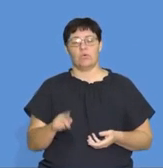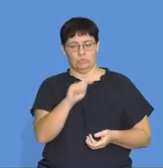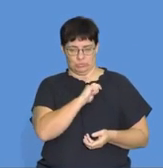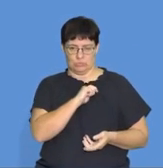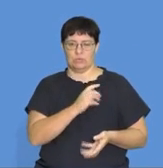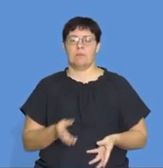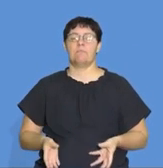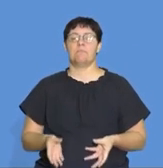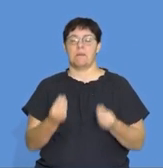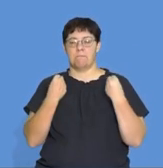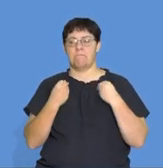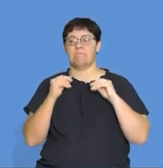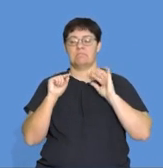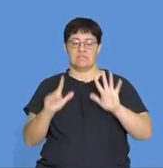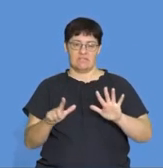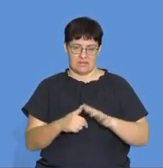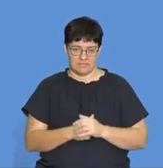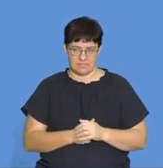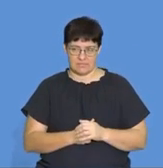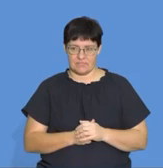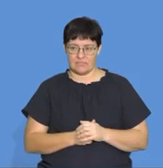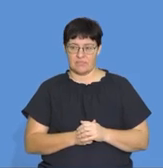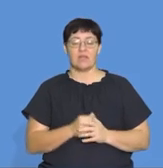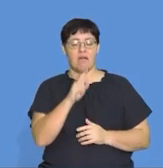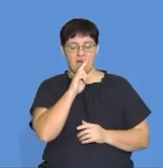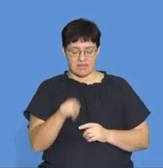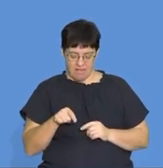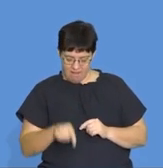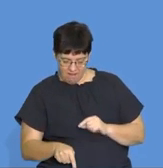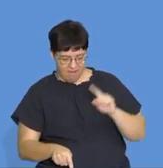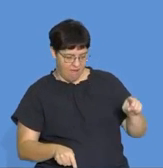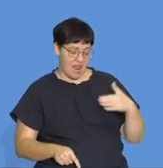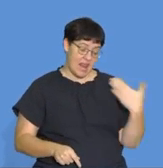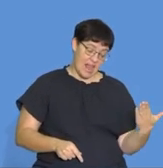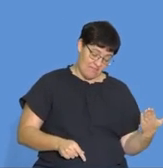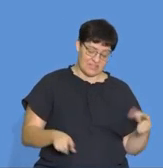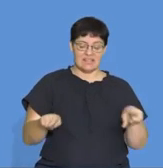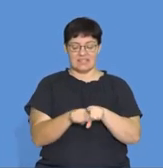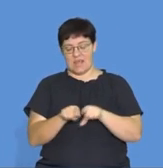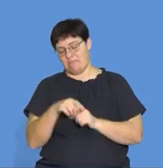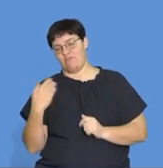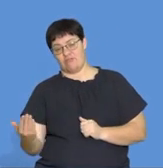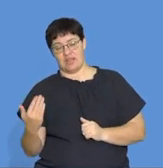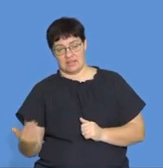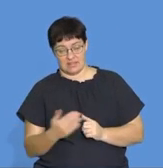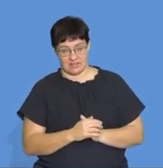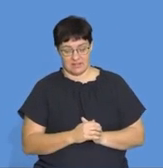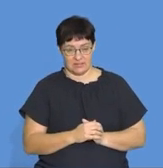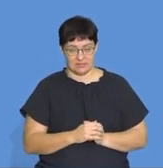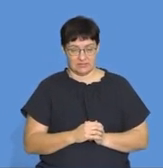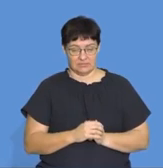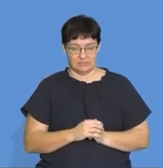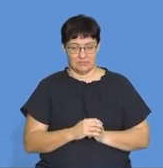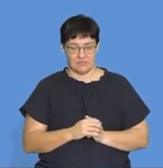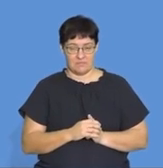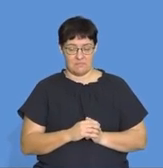will get my answer as 7. So you can see that the left-hand side is equals to